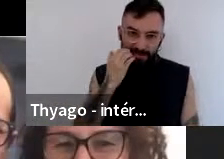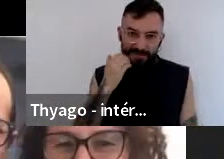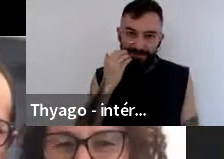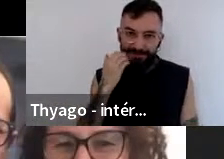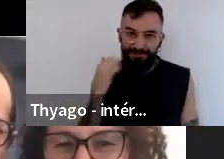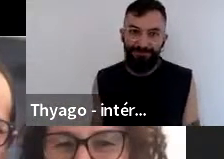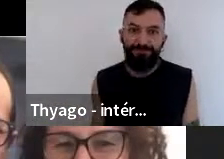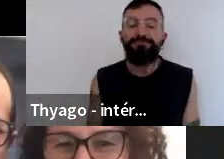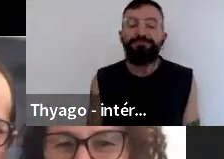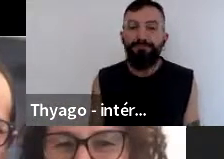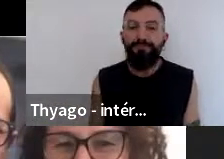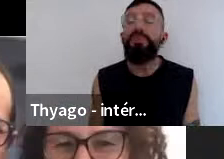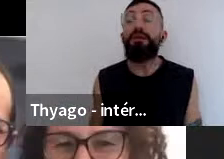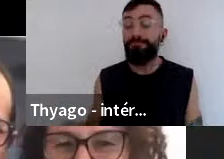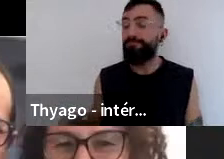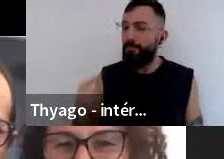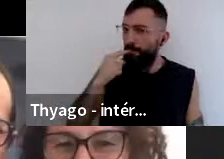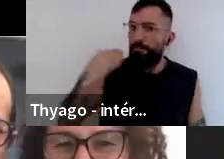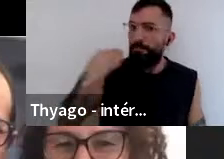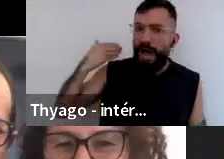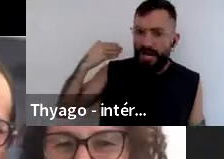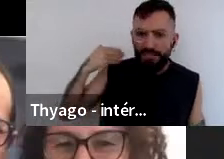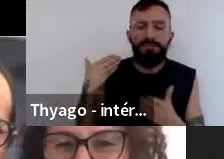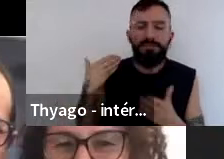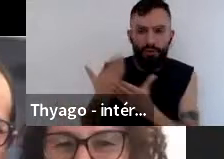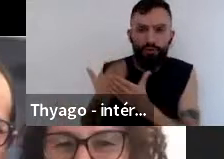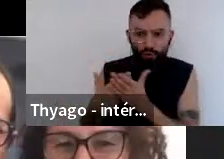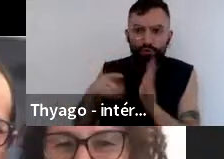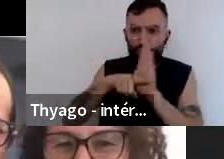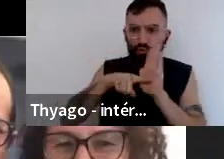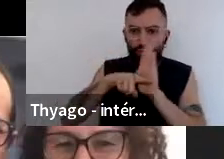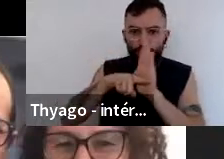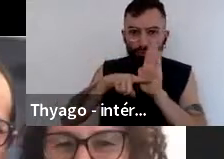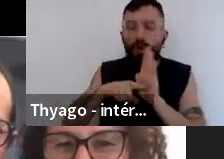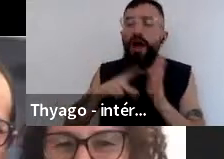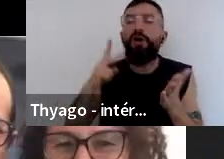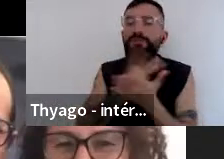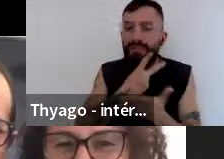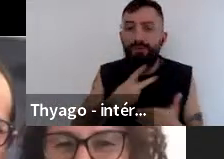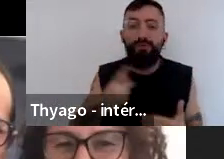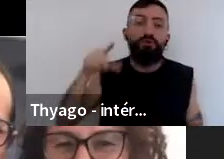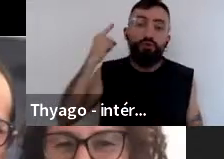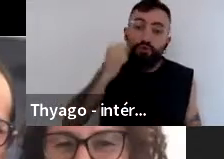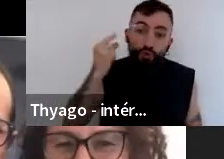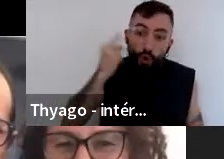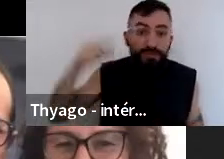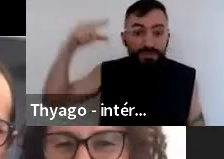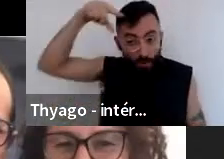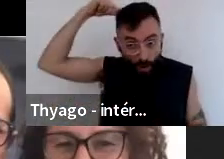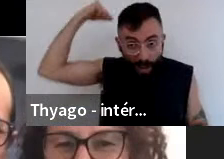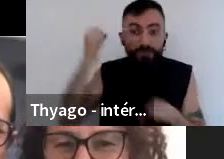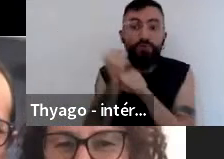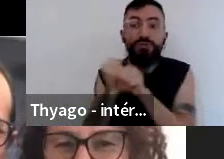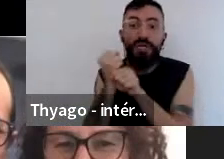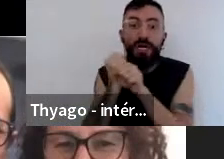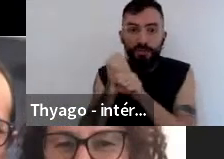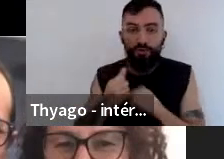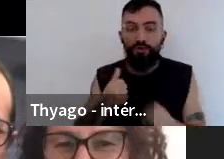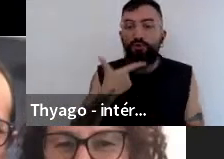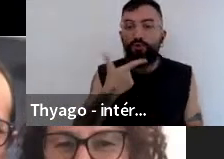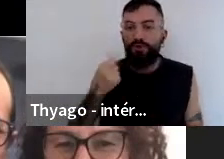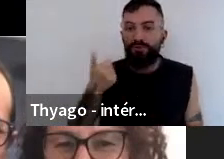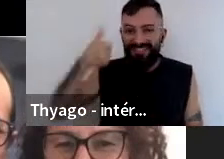A relatively more recent study was carried out by Souza and Quadros in